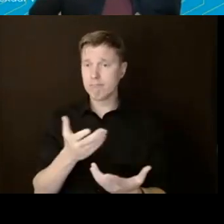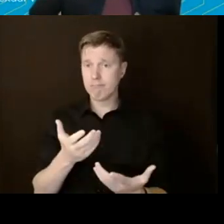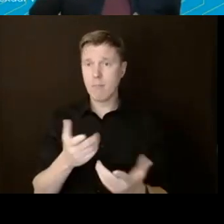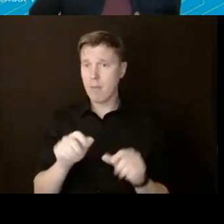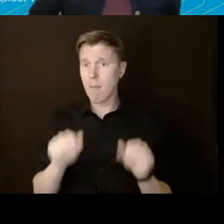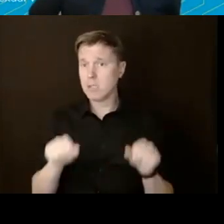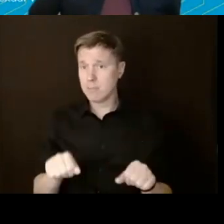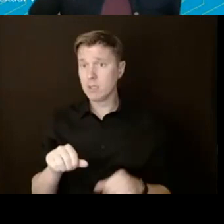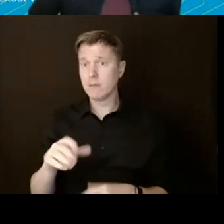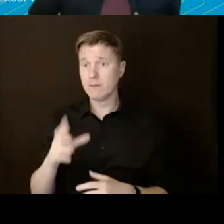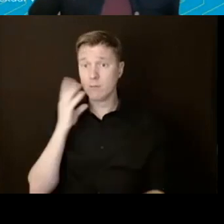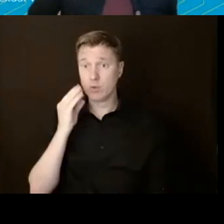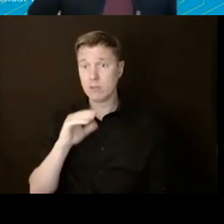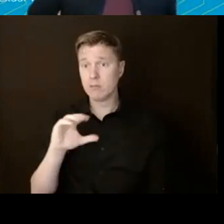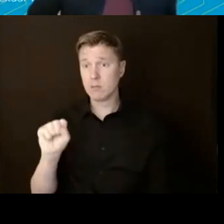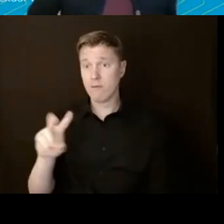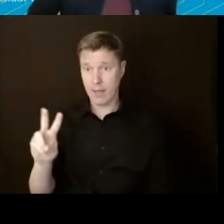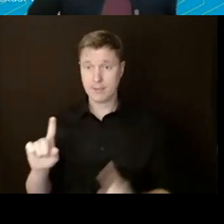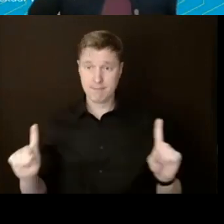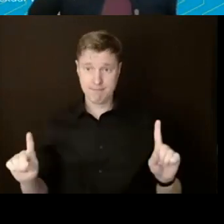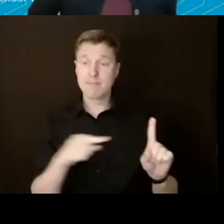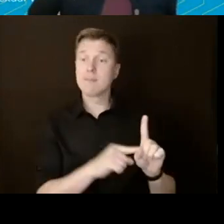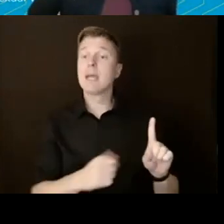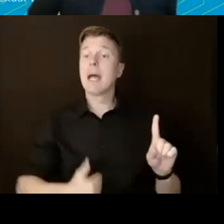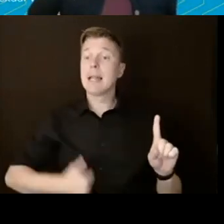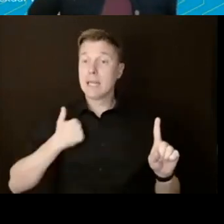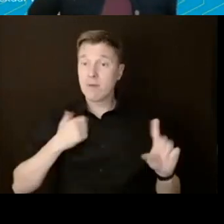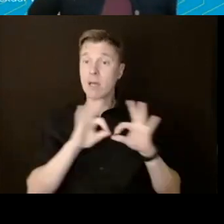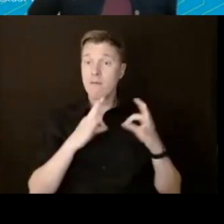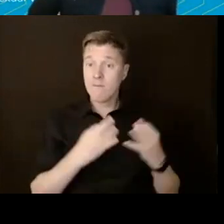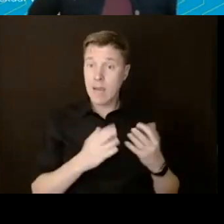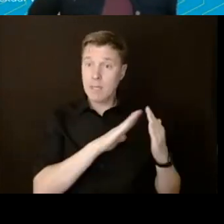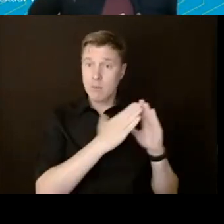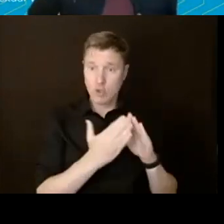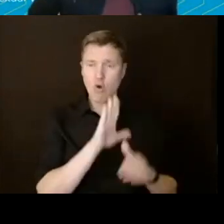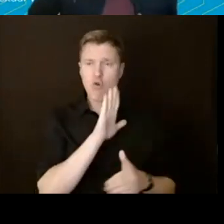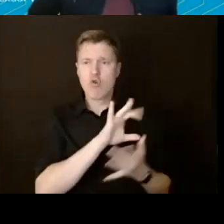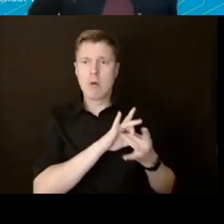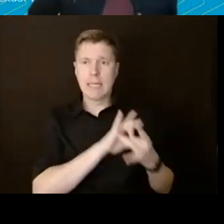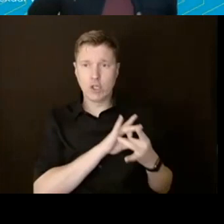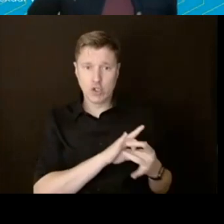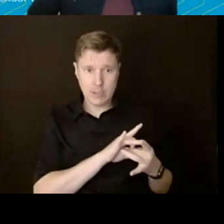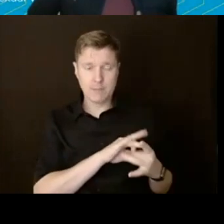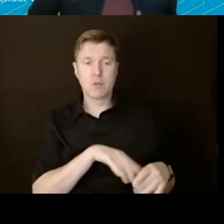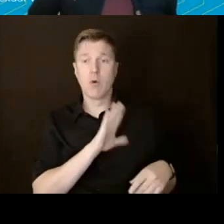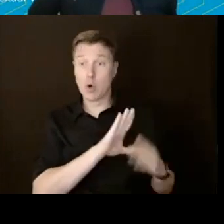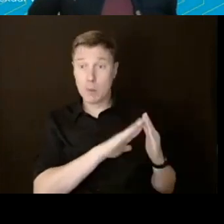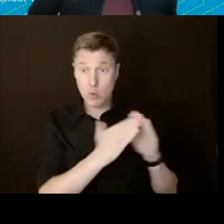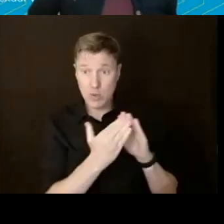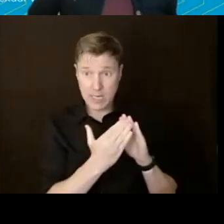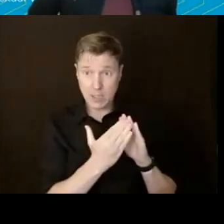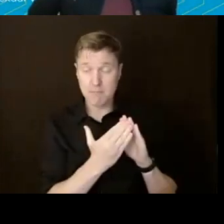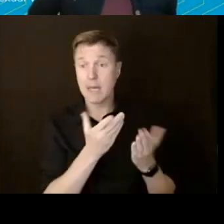sexual violence. If she is living in a family or a community, so her relationships or her community that tolerate